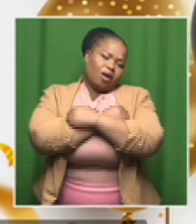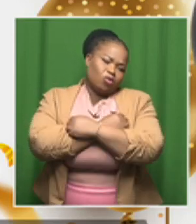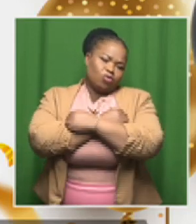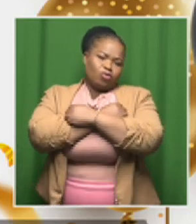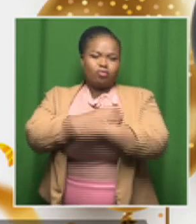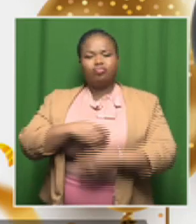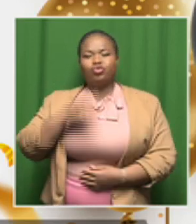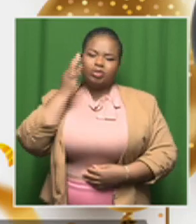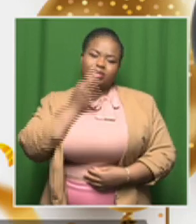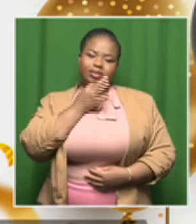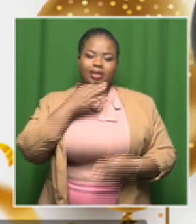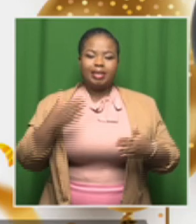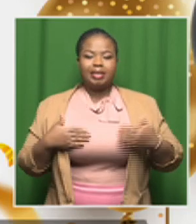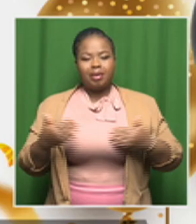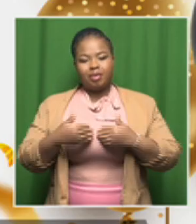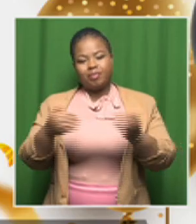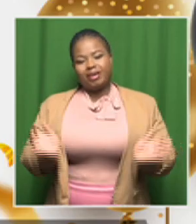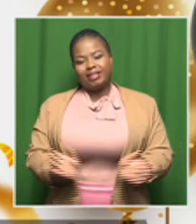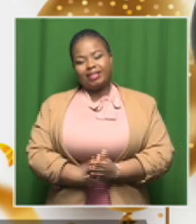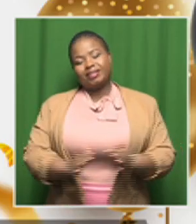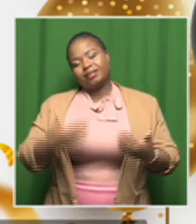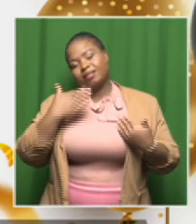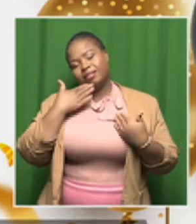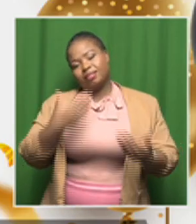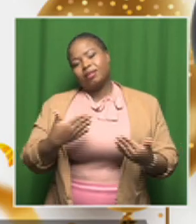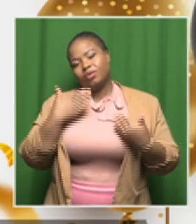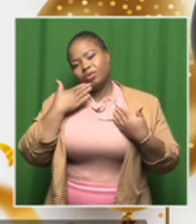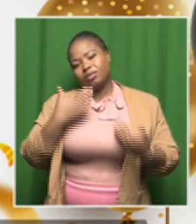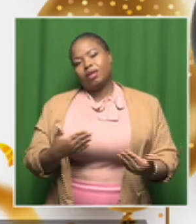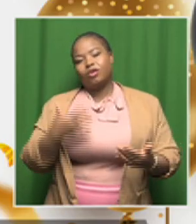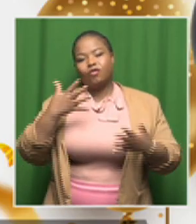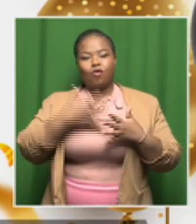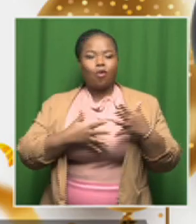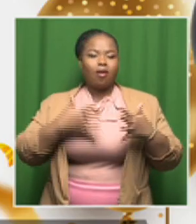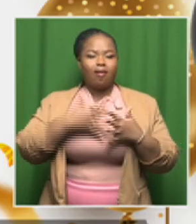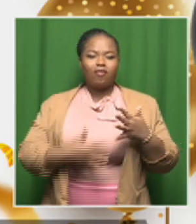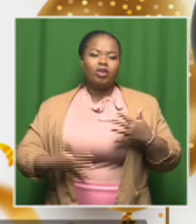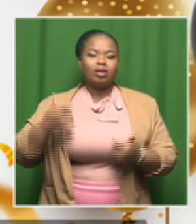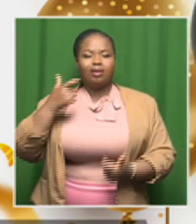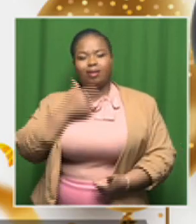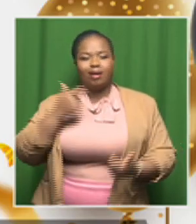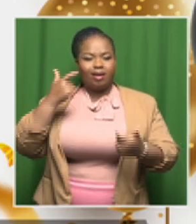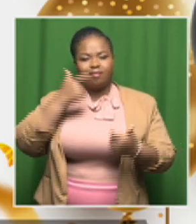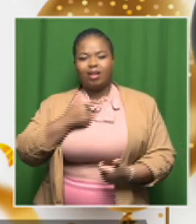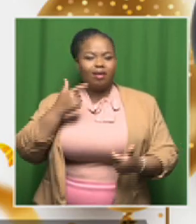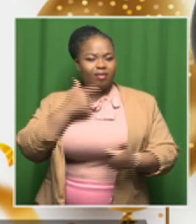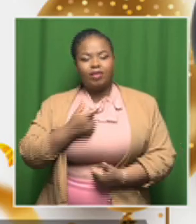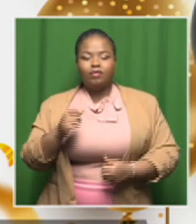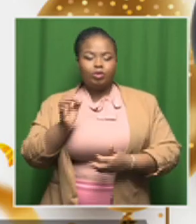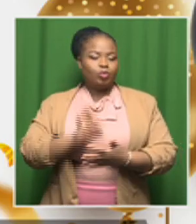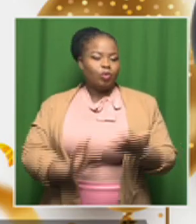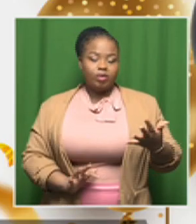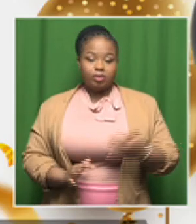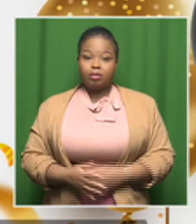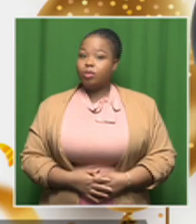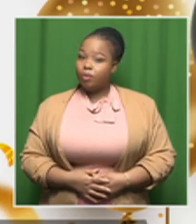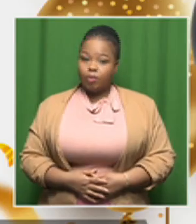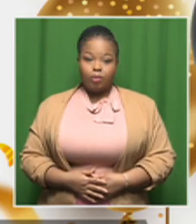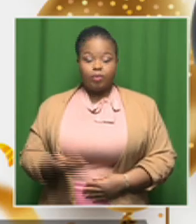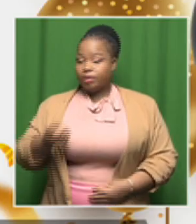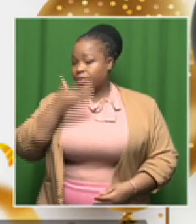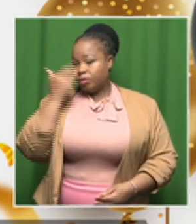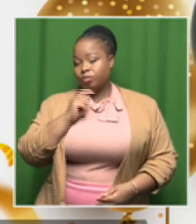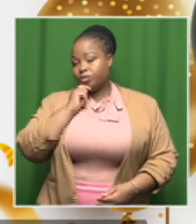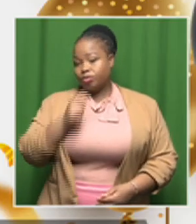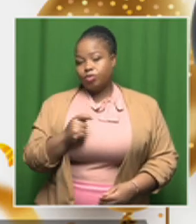and say, happy birthday, and thank you for the laughing. Thank you for the stories. We don't know how to thank you from